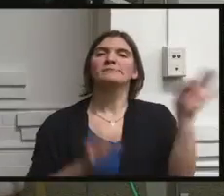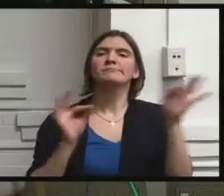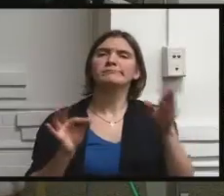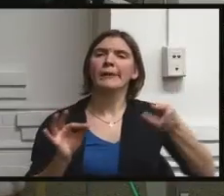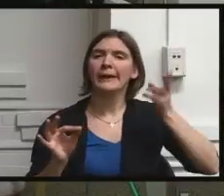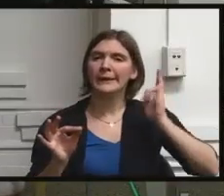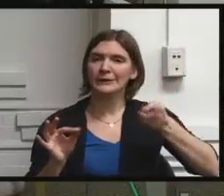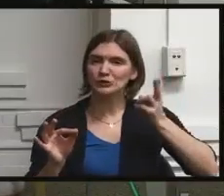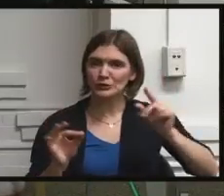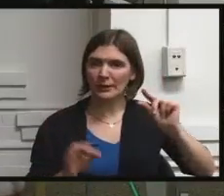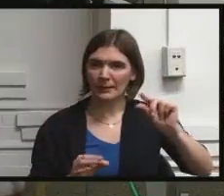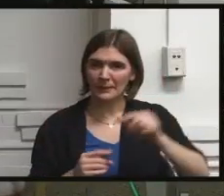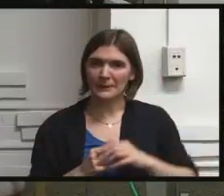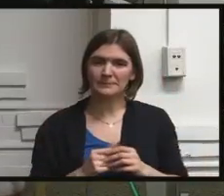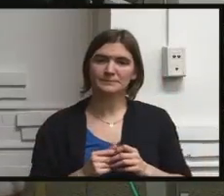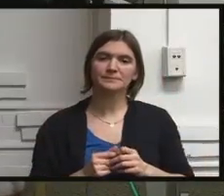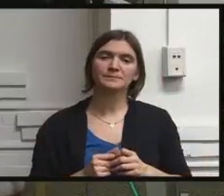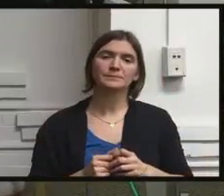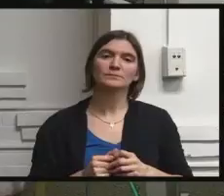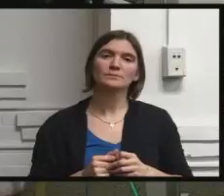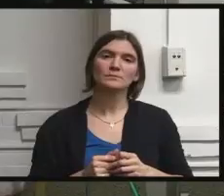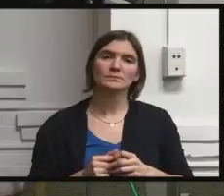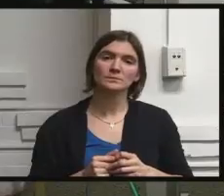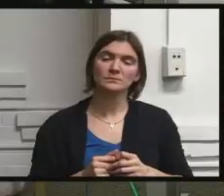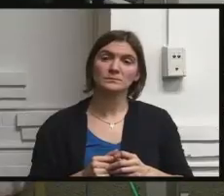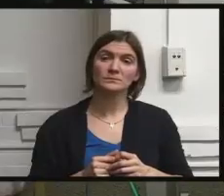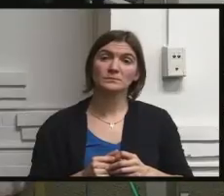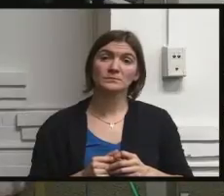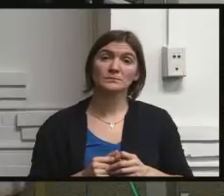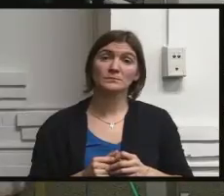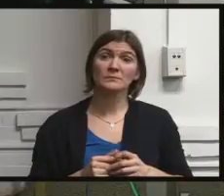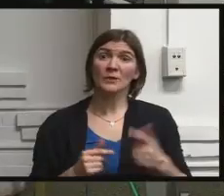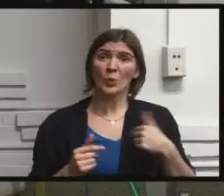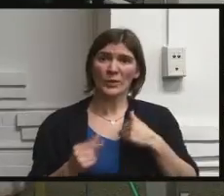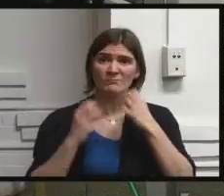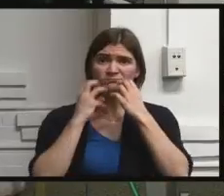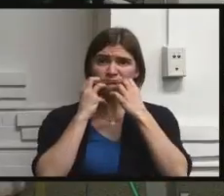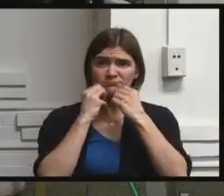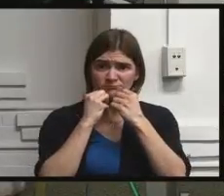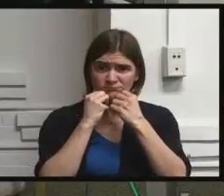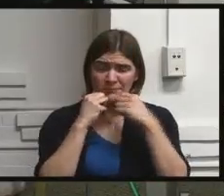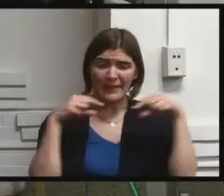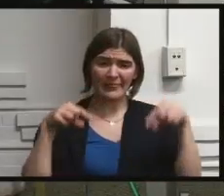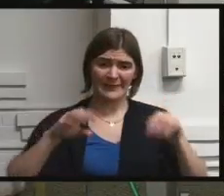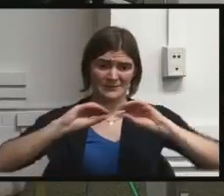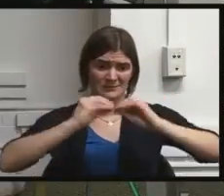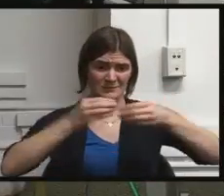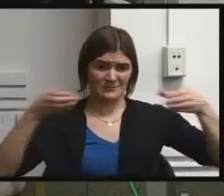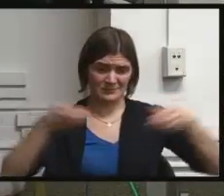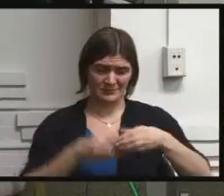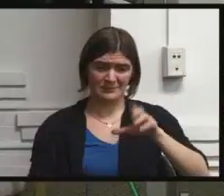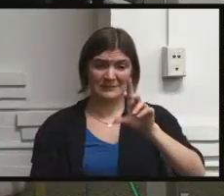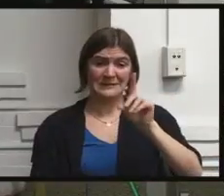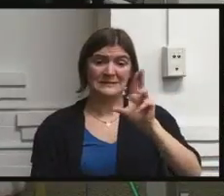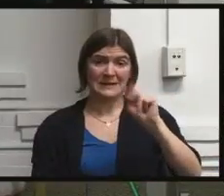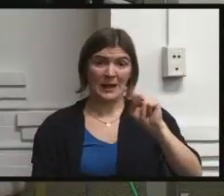where we're here this evening. It's very important to us at the Downtown Brattleboro Alliance to try to